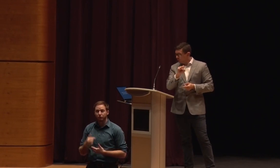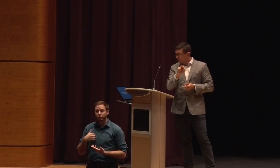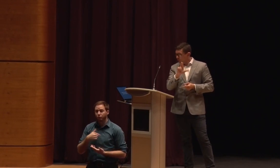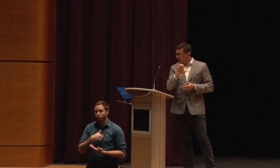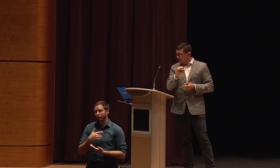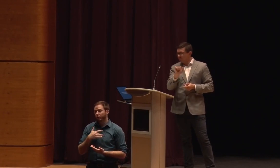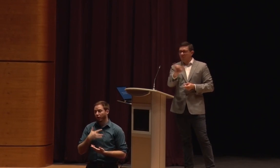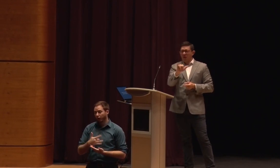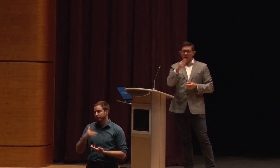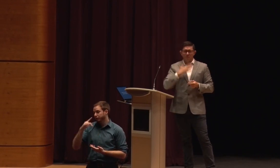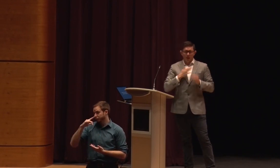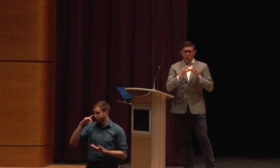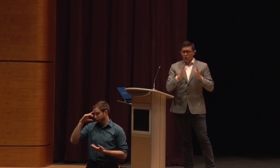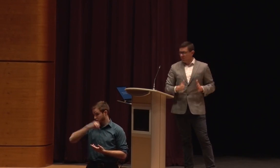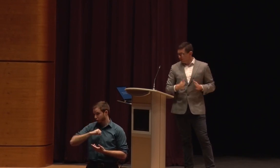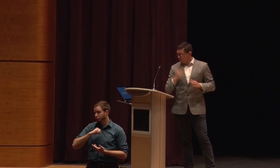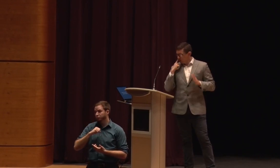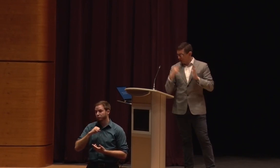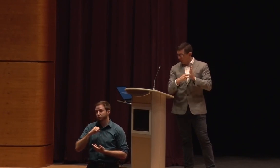We often assume